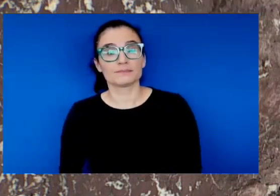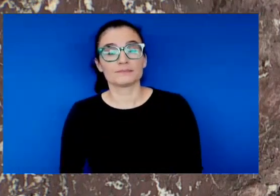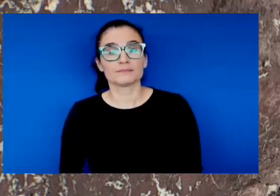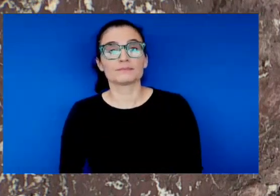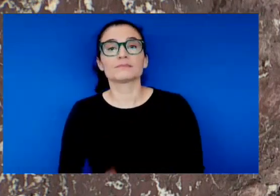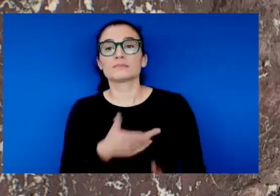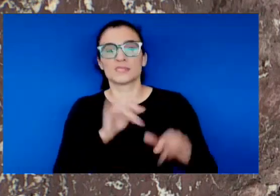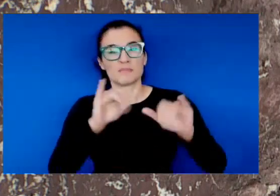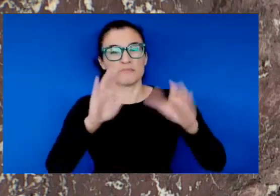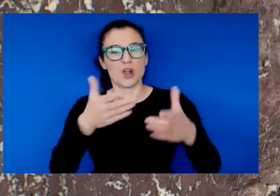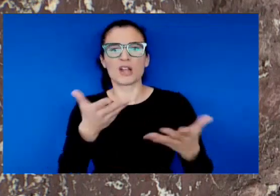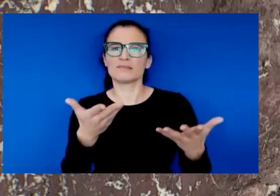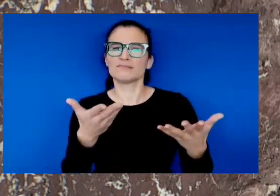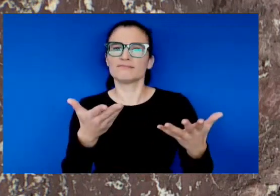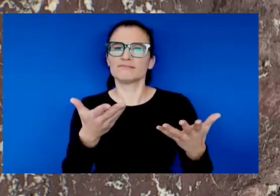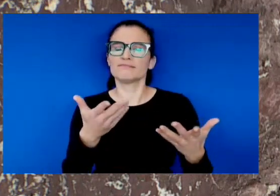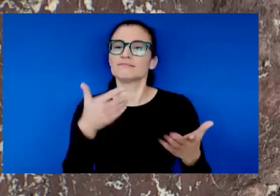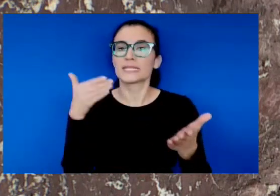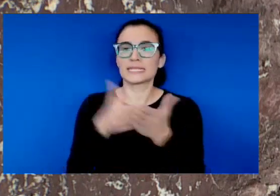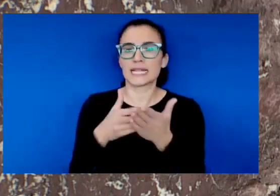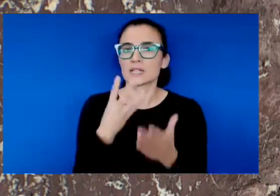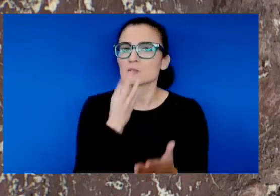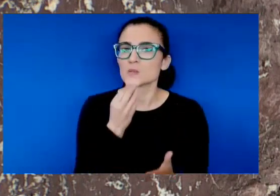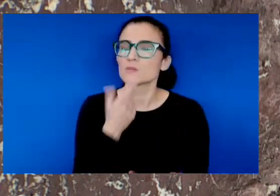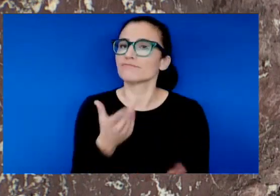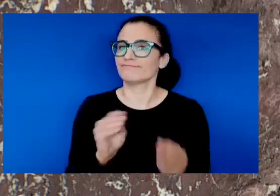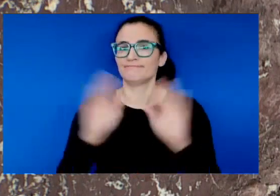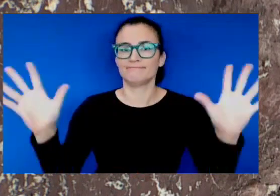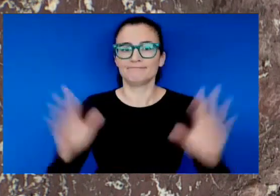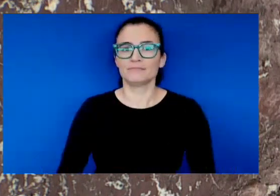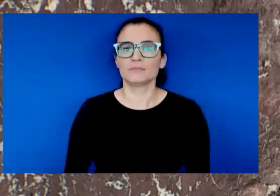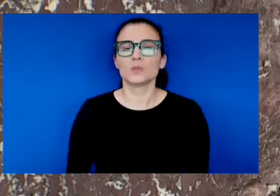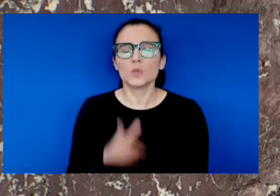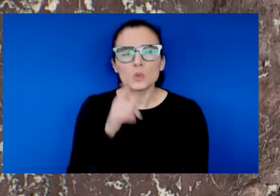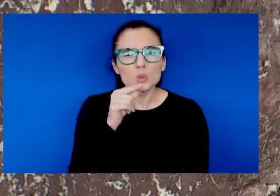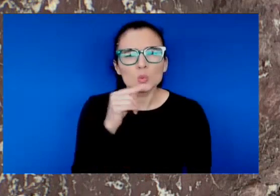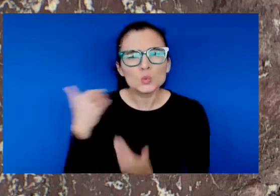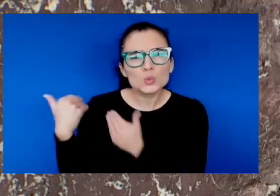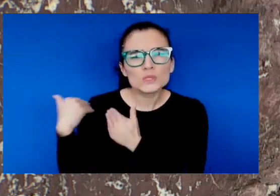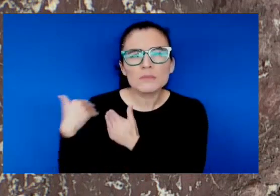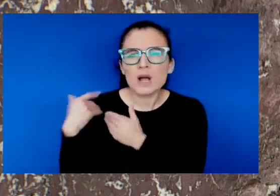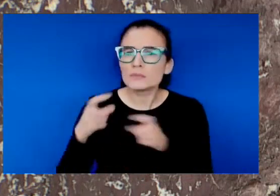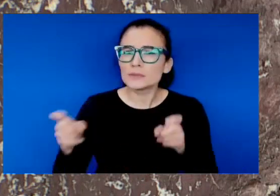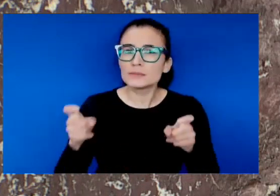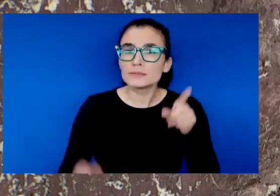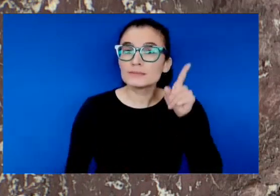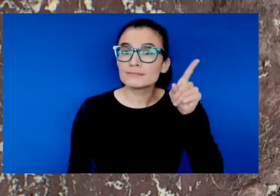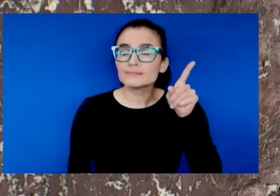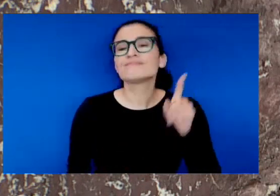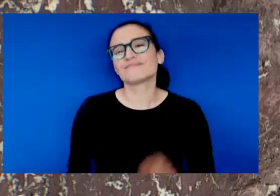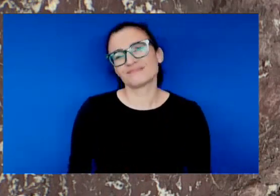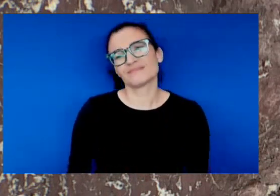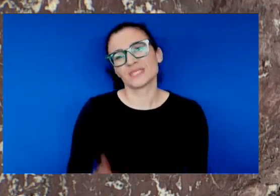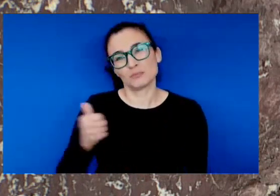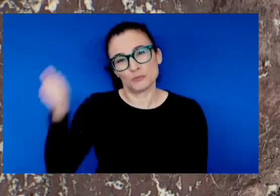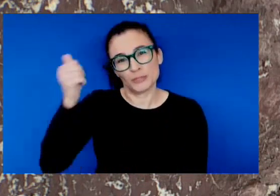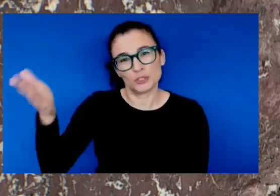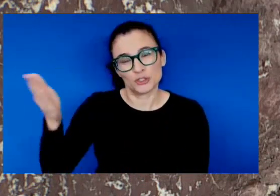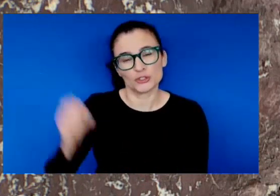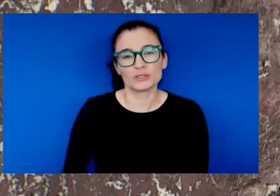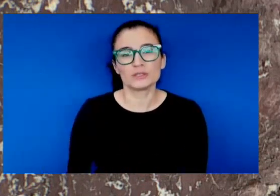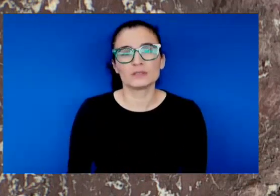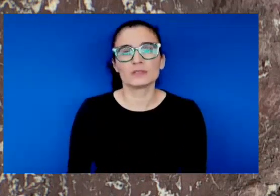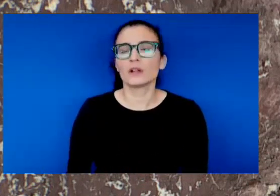responsibilities. The Premier's glaring double standards and outright refusal to address the issue with a comprehensive, independent